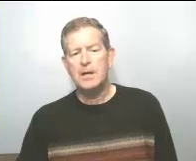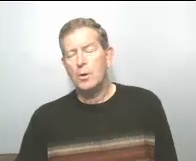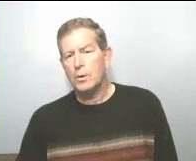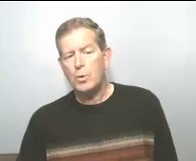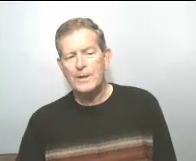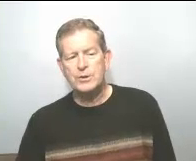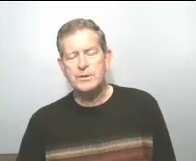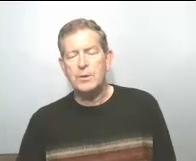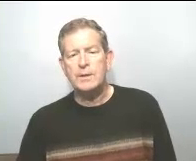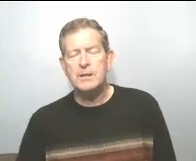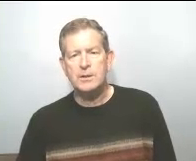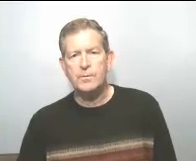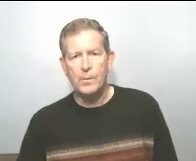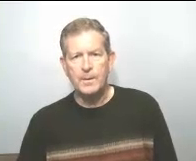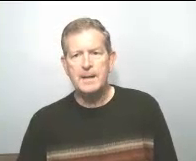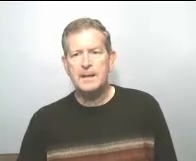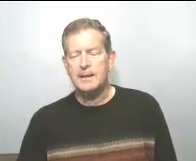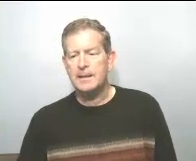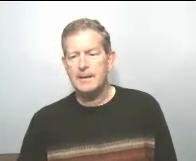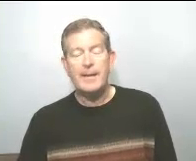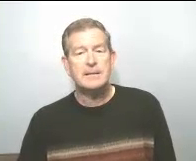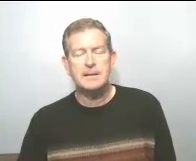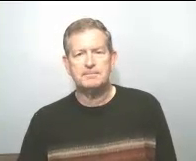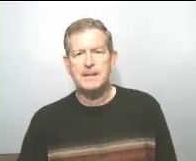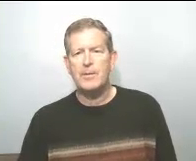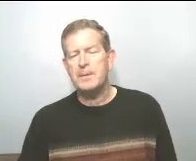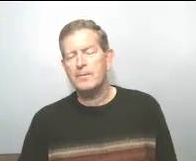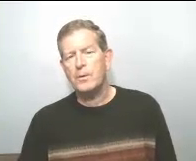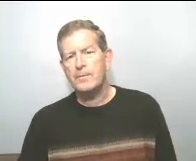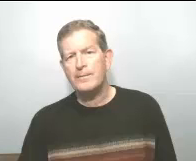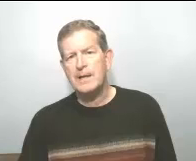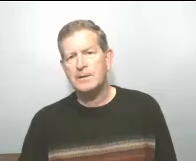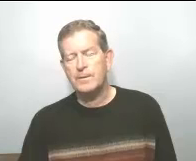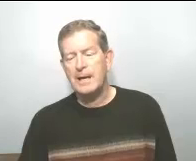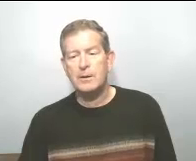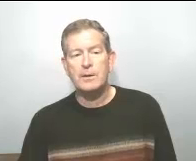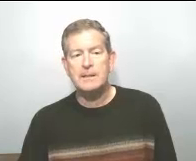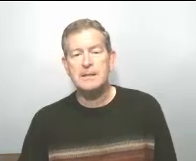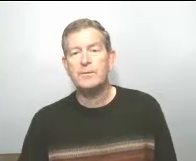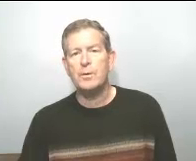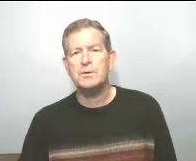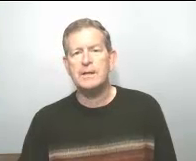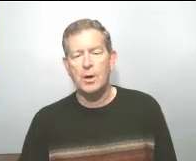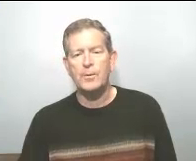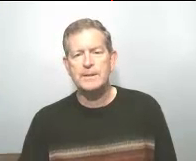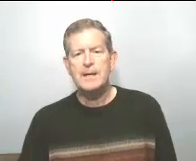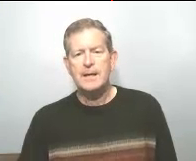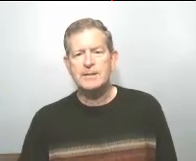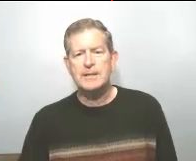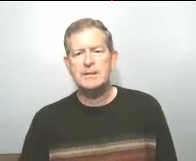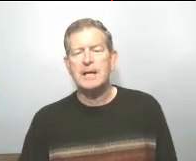statements or questions that you need to form, and that's it. You have 1 minute and 45 seconds for that. The test, of course, as